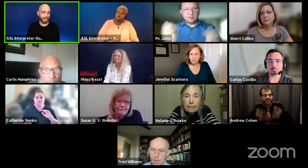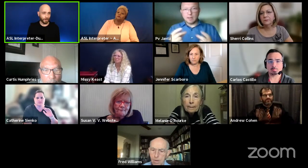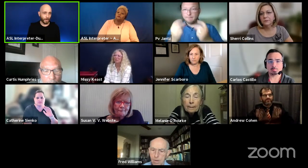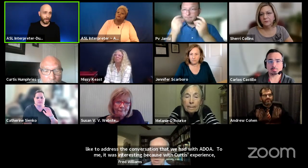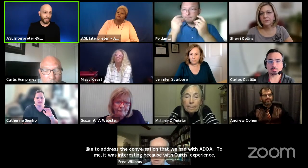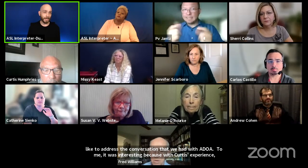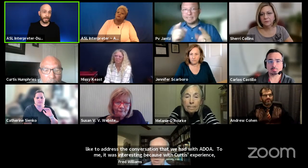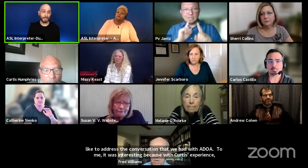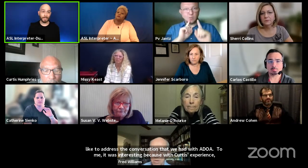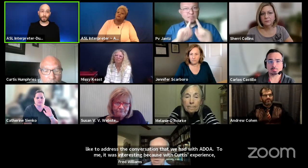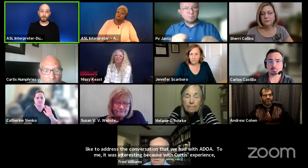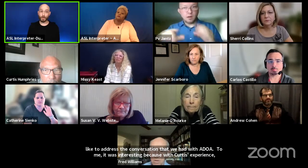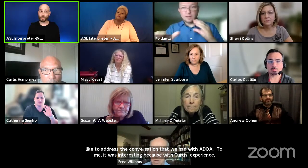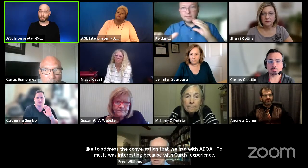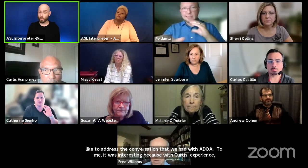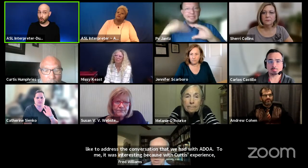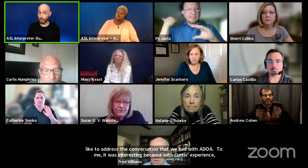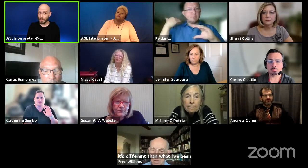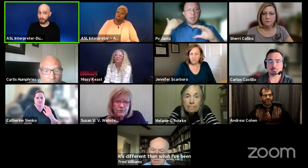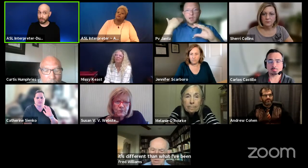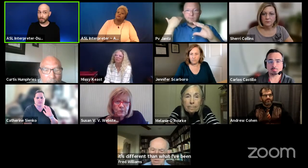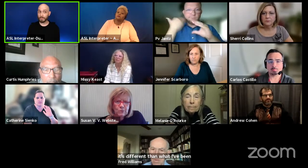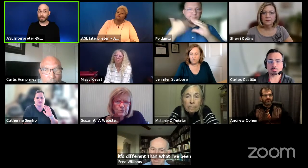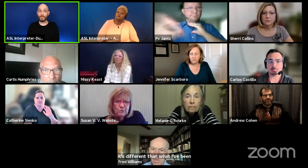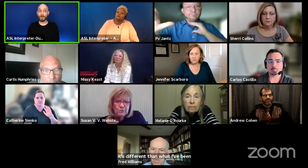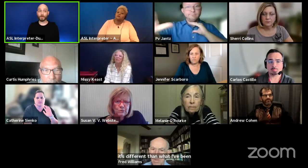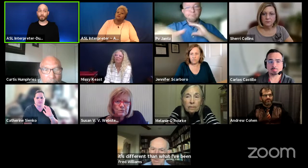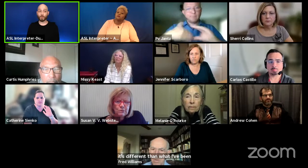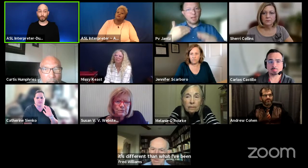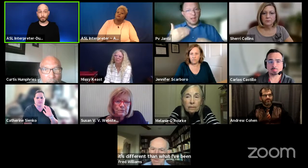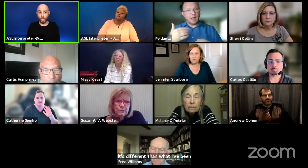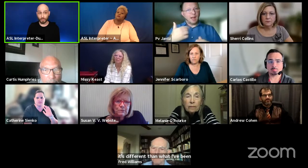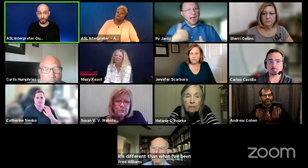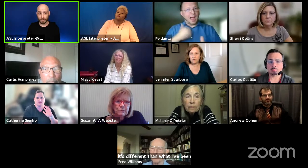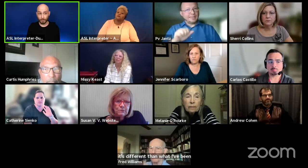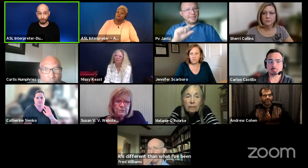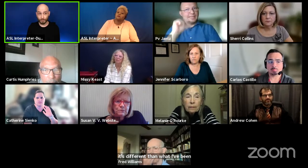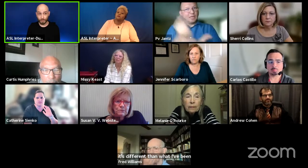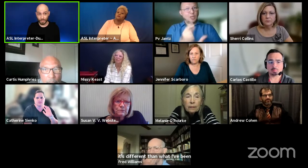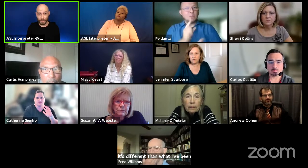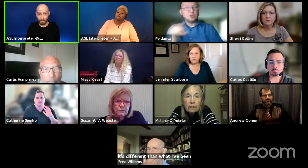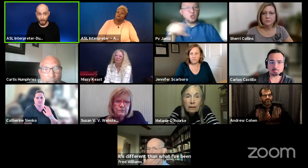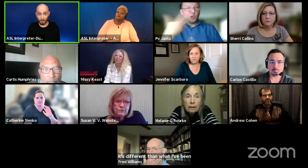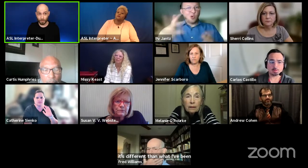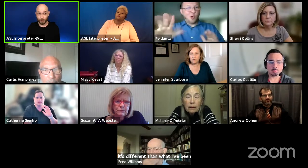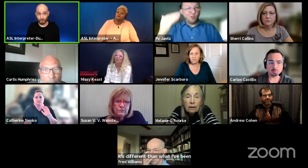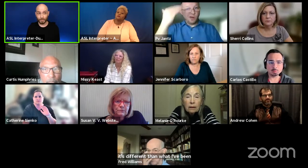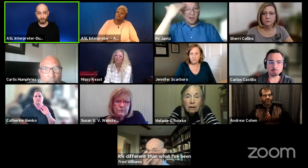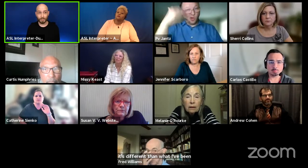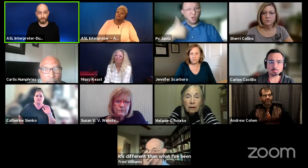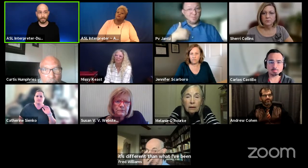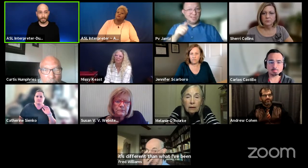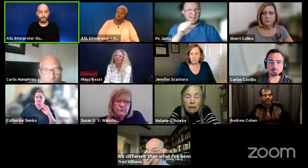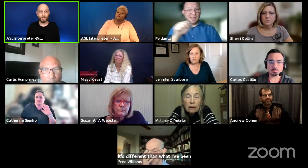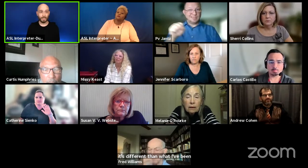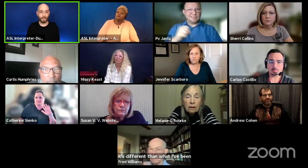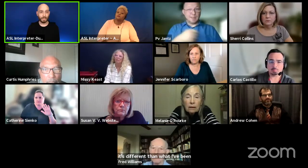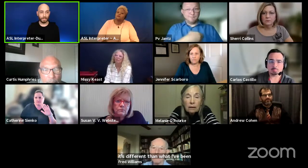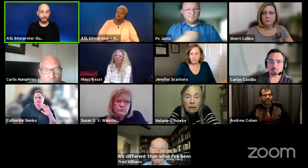like ADOA is much more open. They're more responsive to emails.